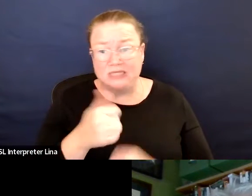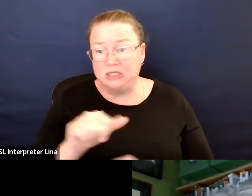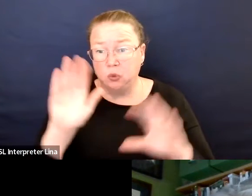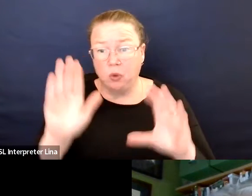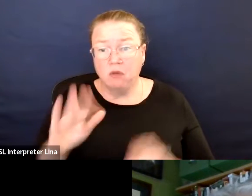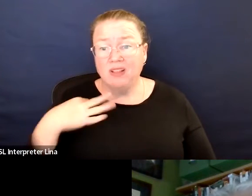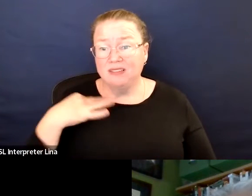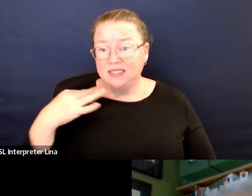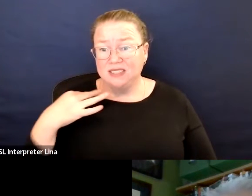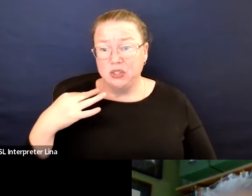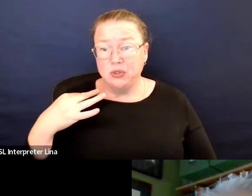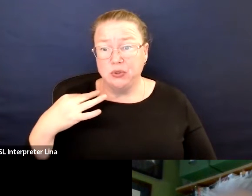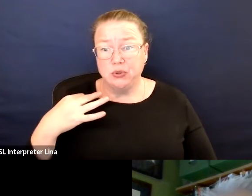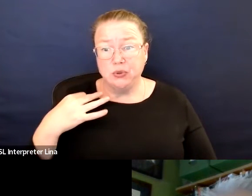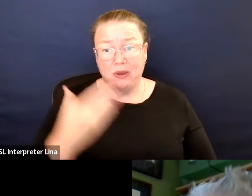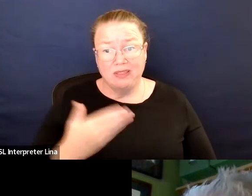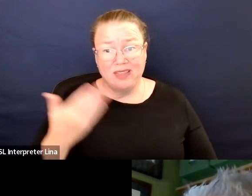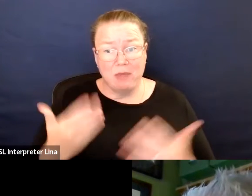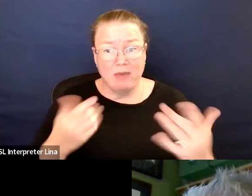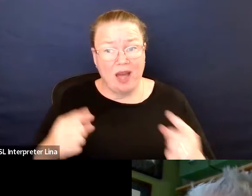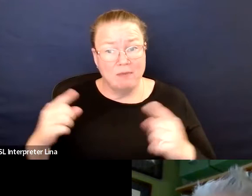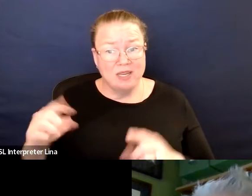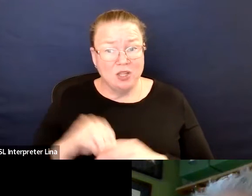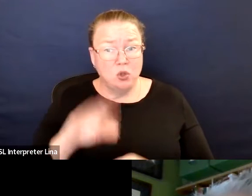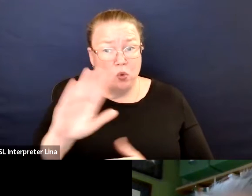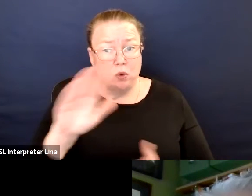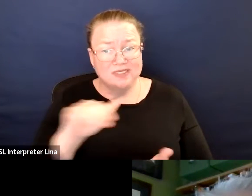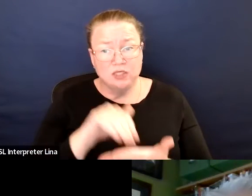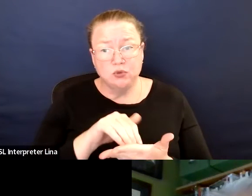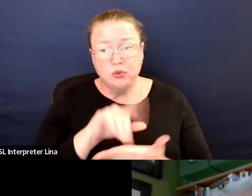wonderful volunteer things that might be going on at your center?